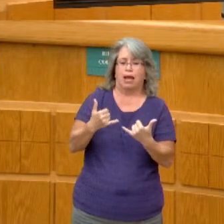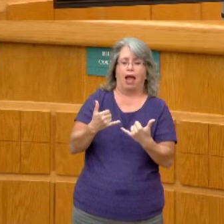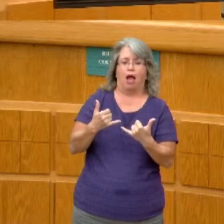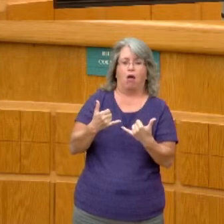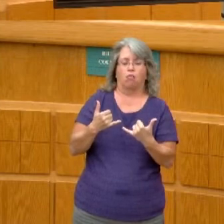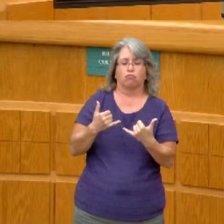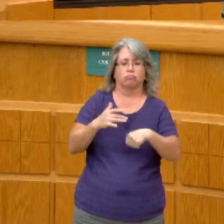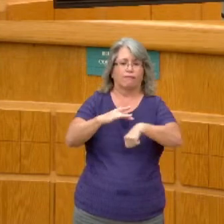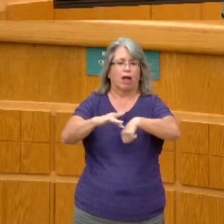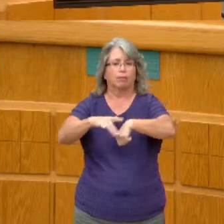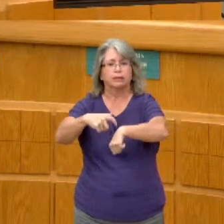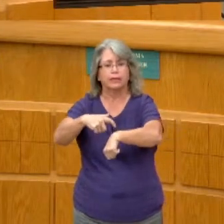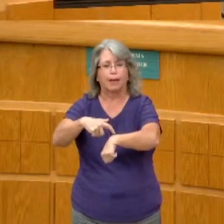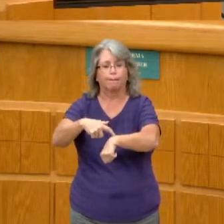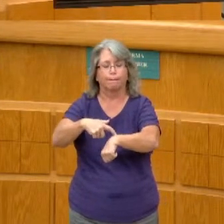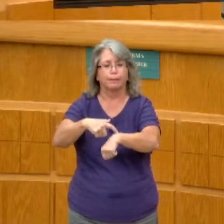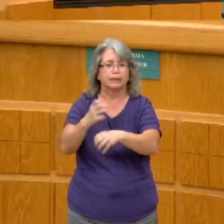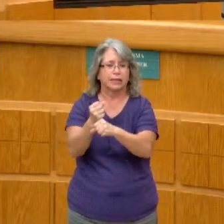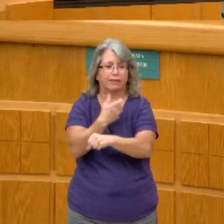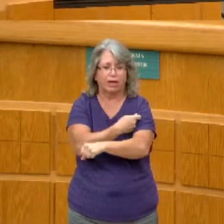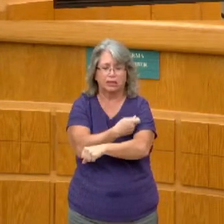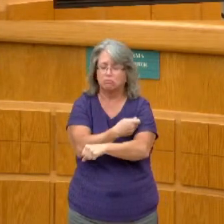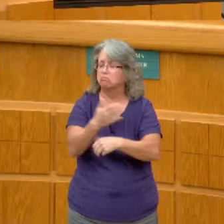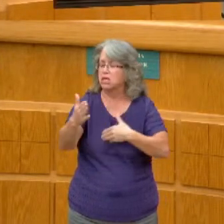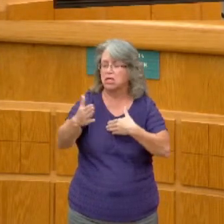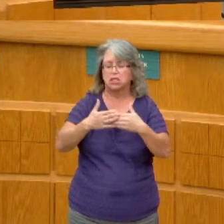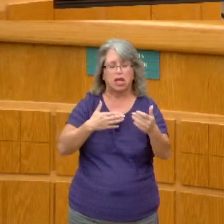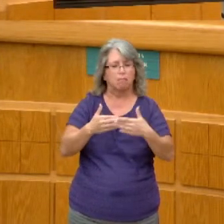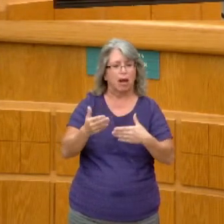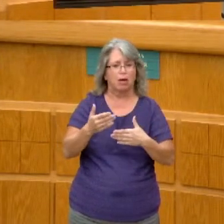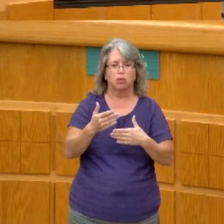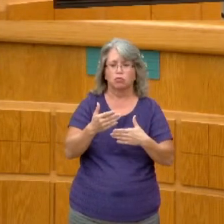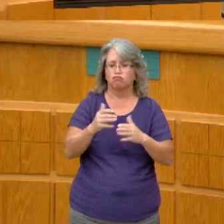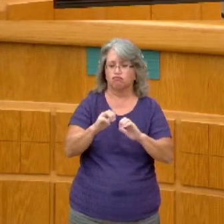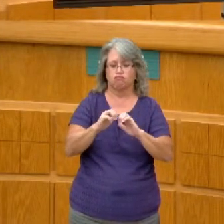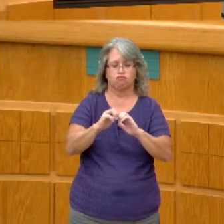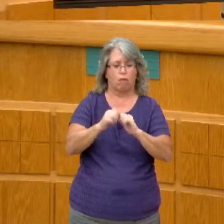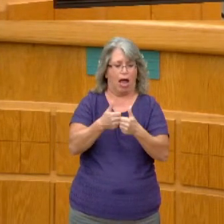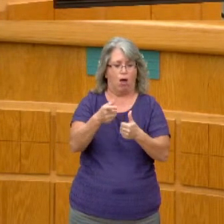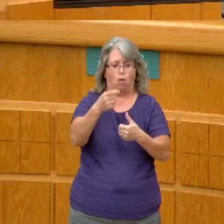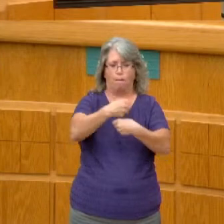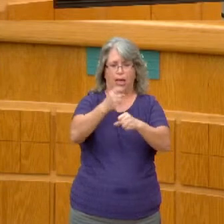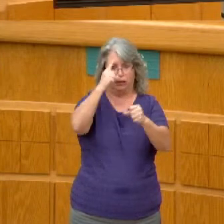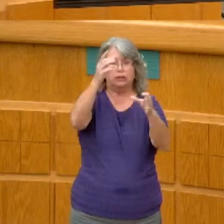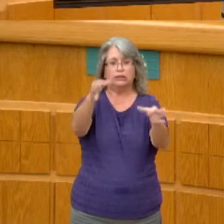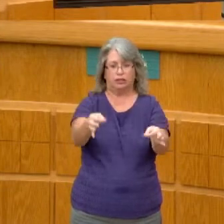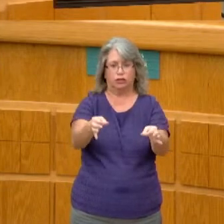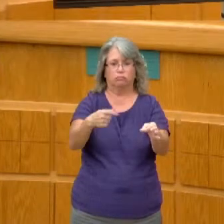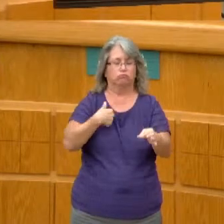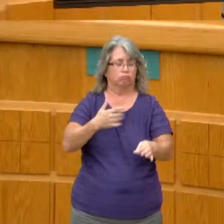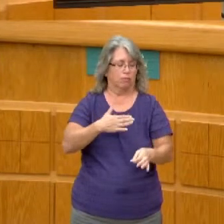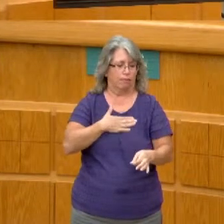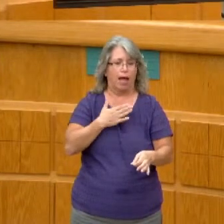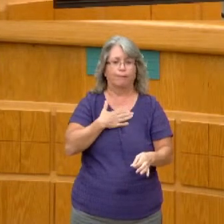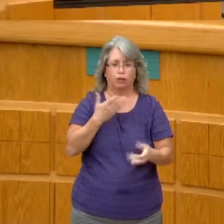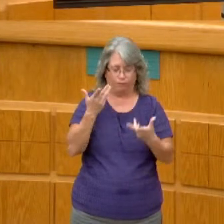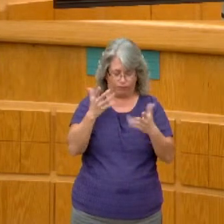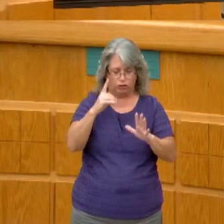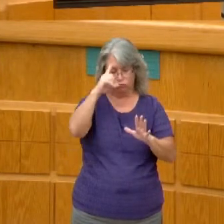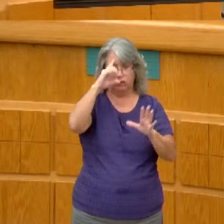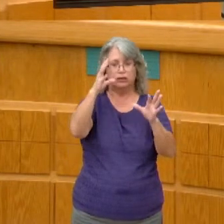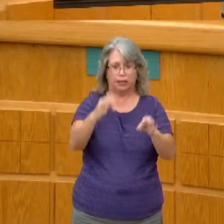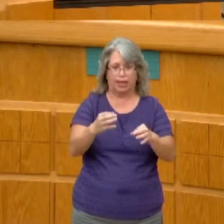me. Whatever happened in your life, whatever made you make that decision, I'm just glad you decided to do it. I'll